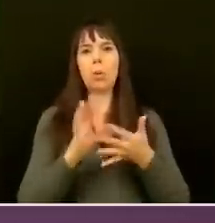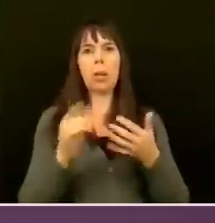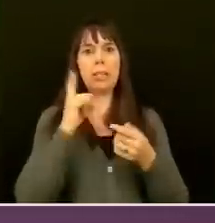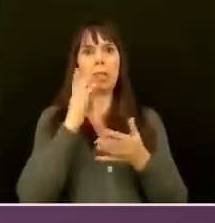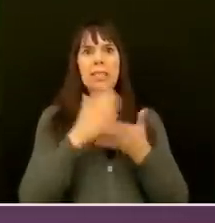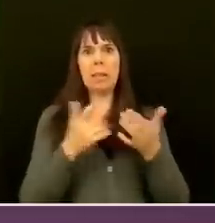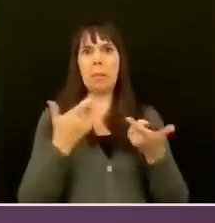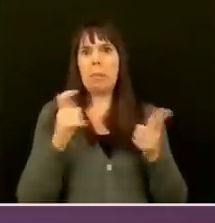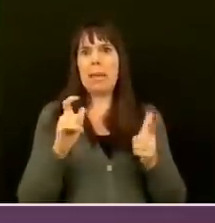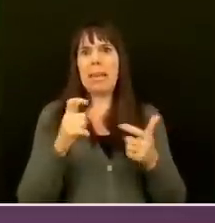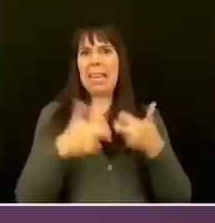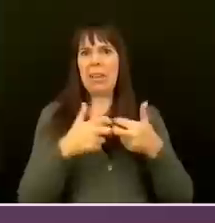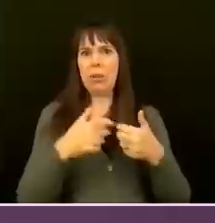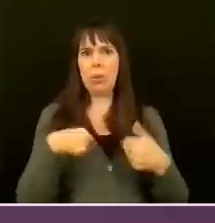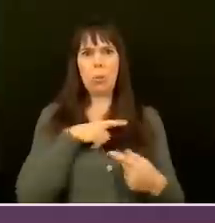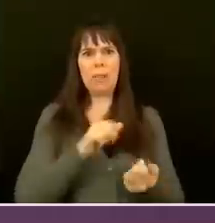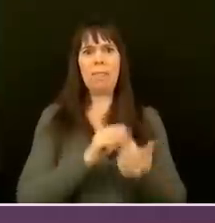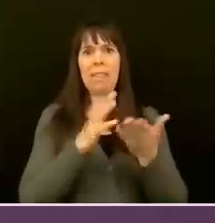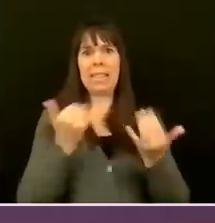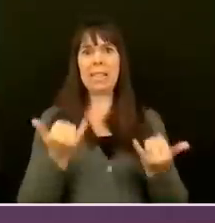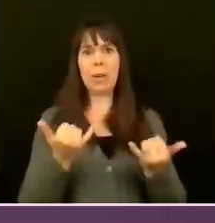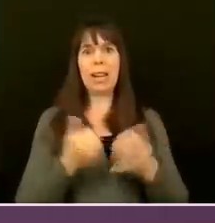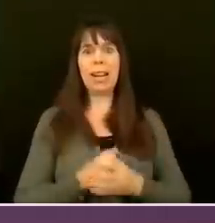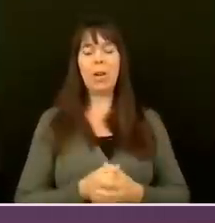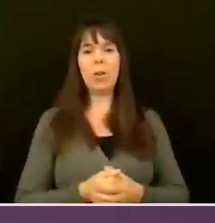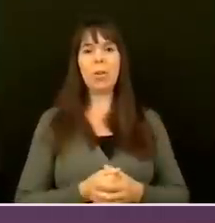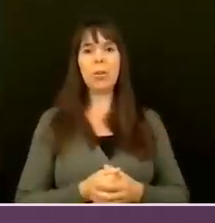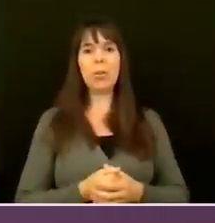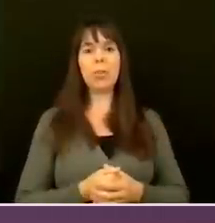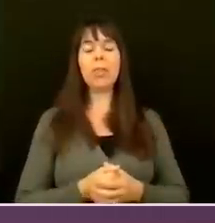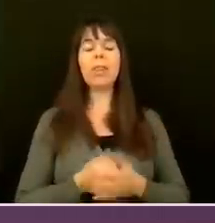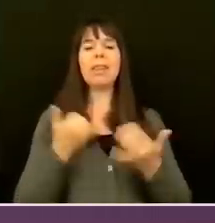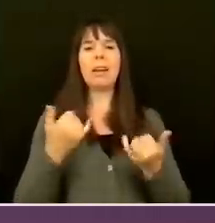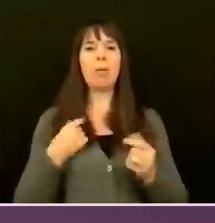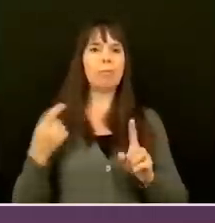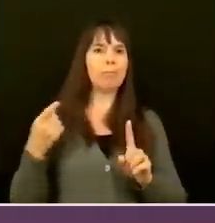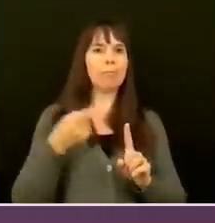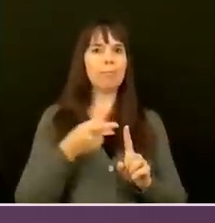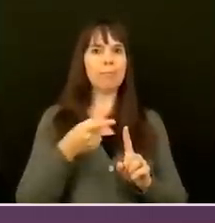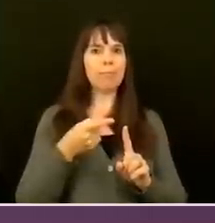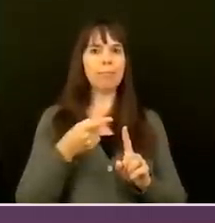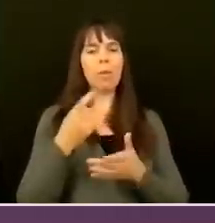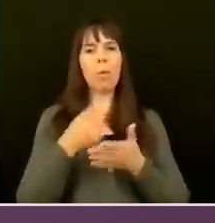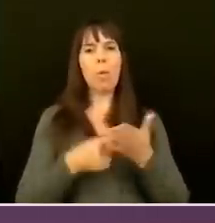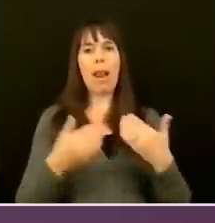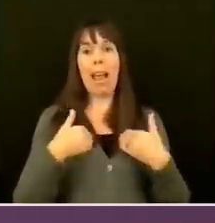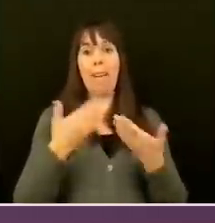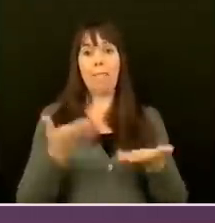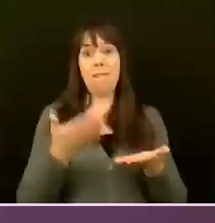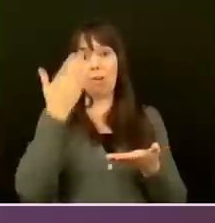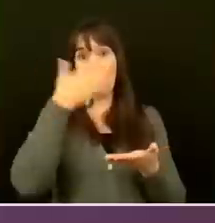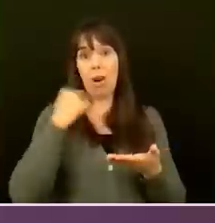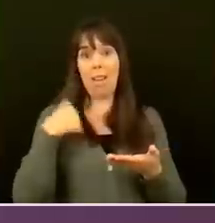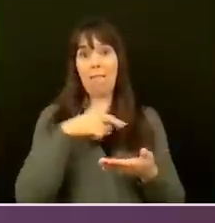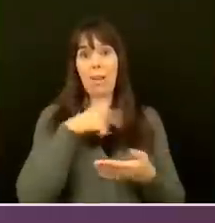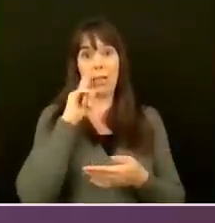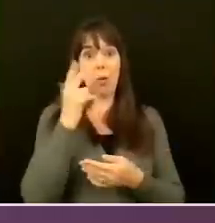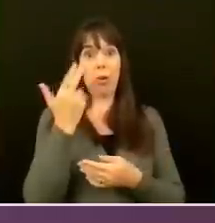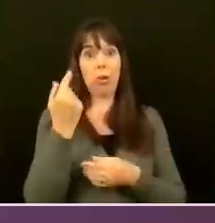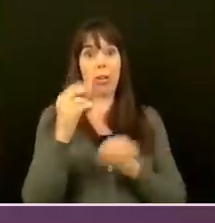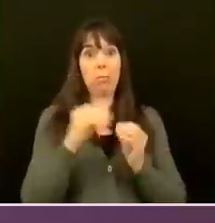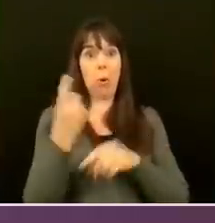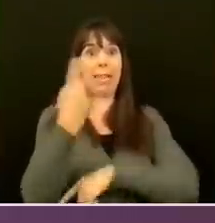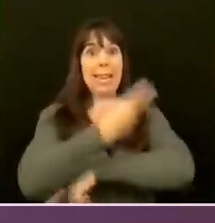issues we are facing. And that brings me then to what we've got in front of us for these next 13 days.